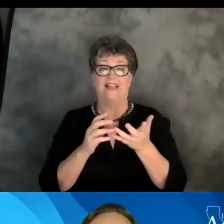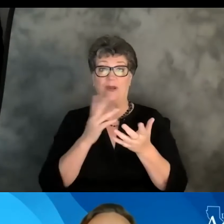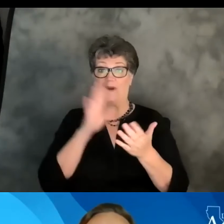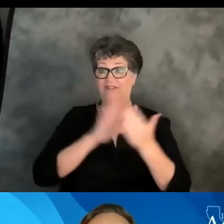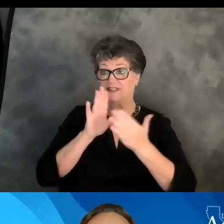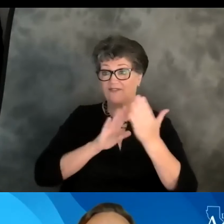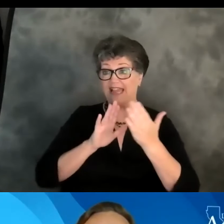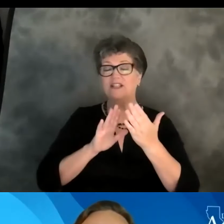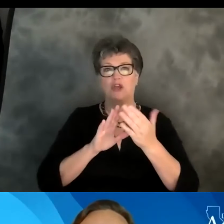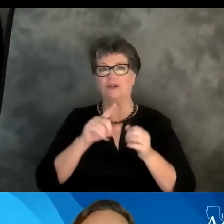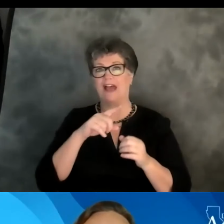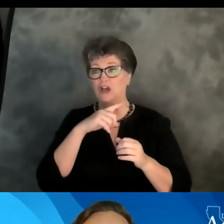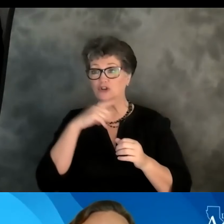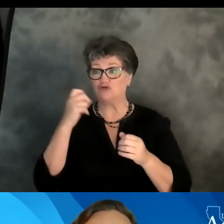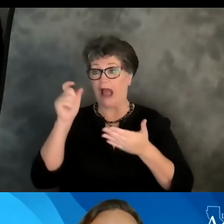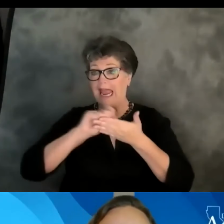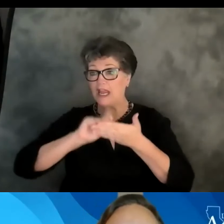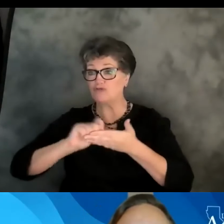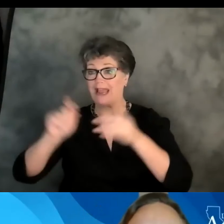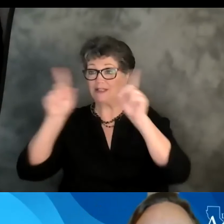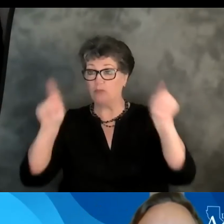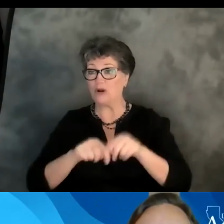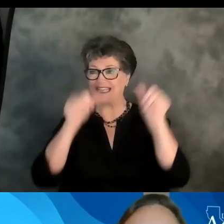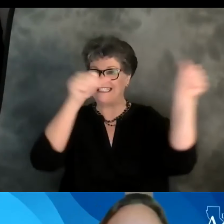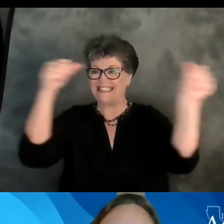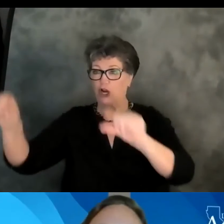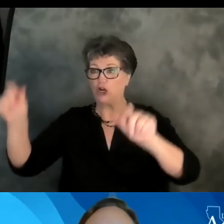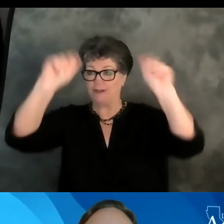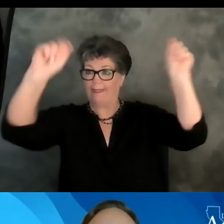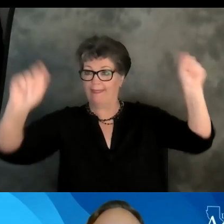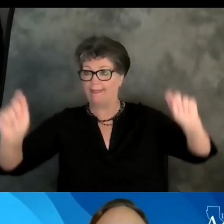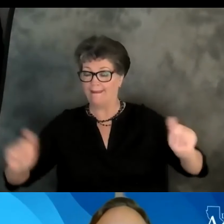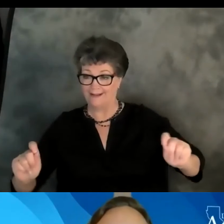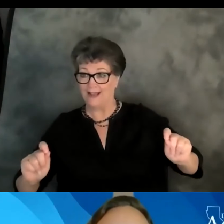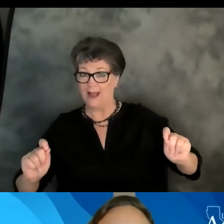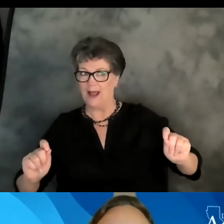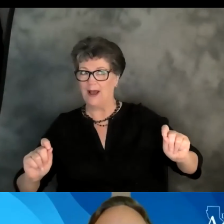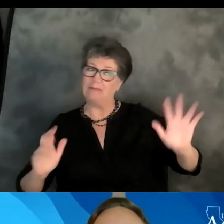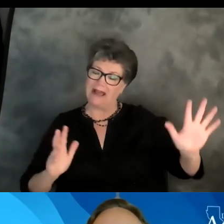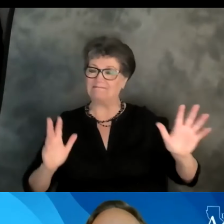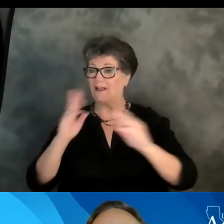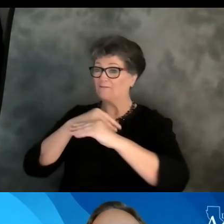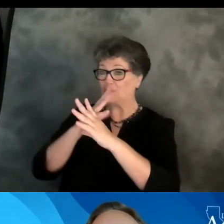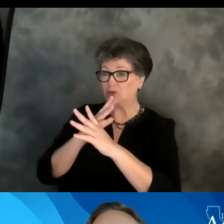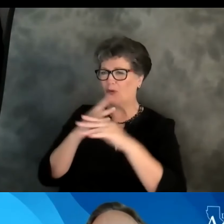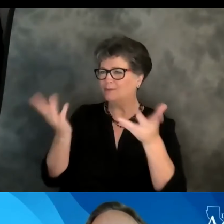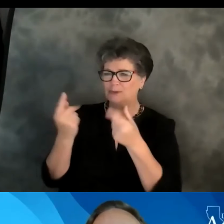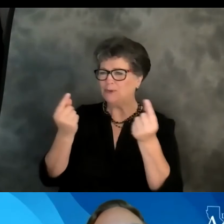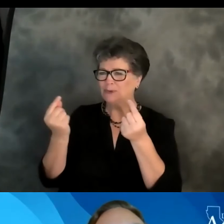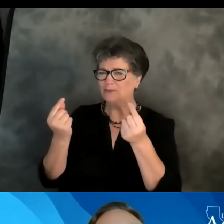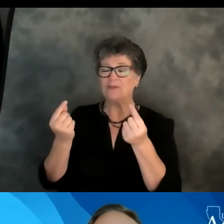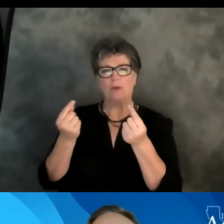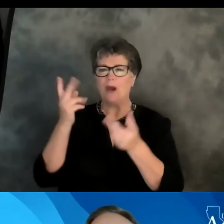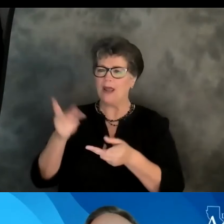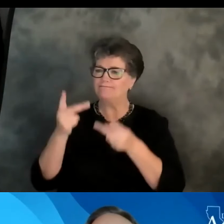have Post-its and markers and stickers. So imagine that, if you will. But here we are in a virtual world. We want to put out a